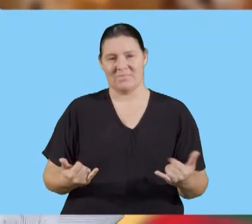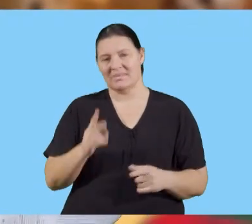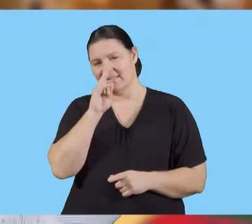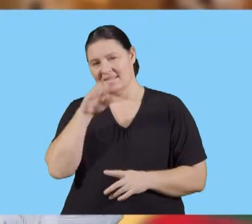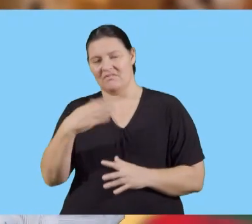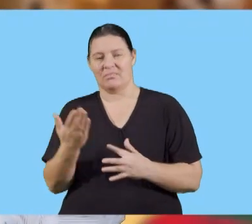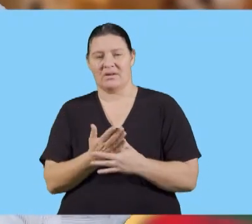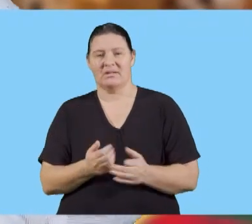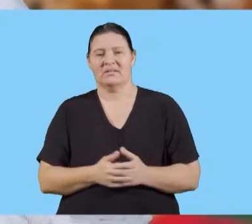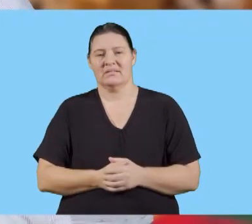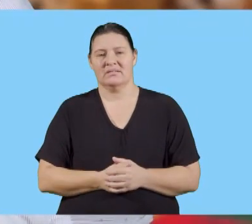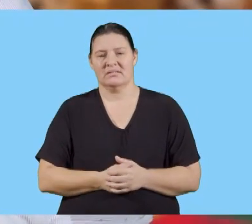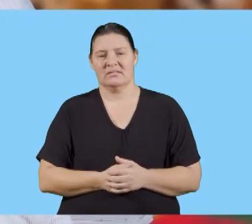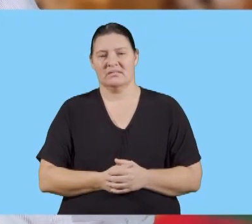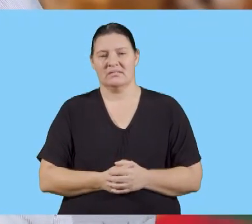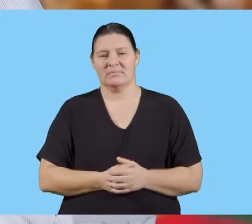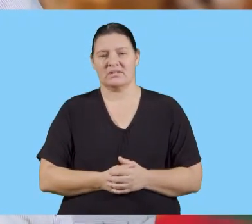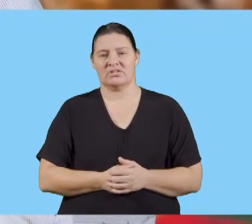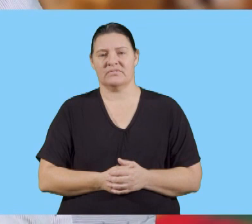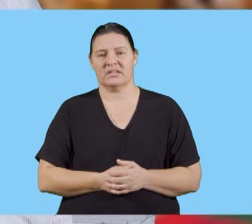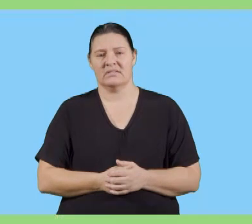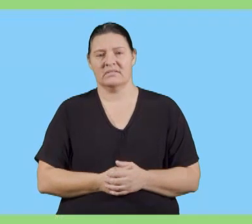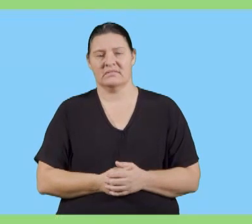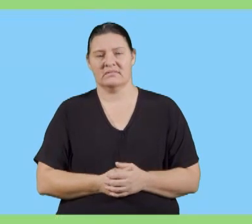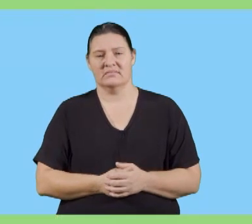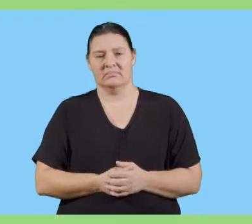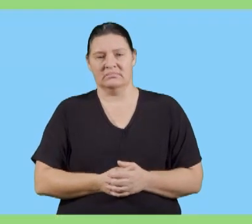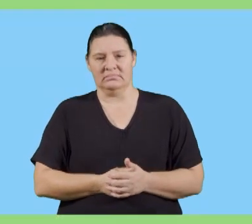Now let us look at our next concept, which is ecosystems.